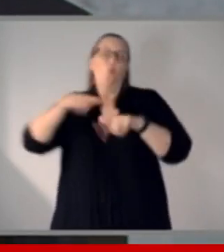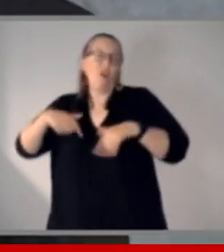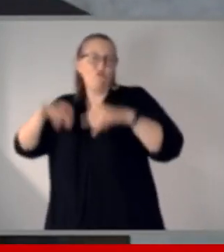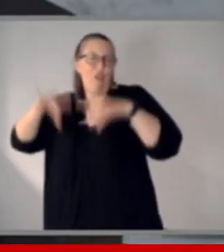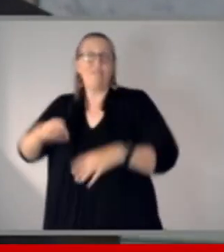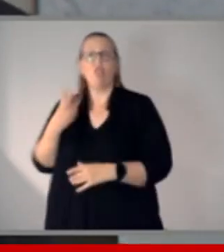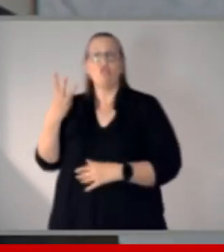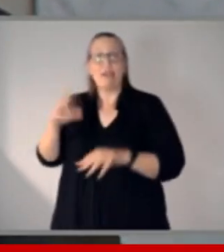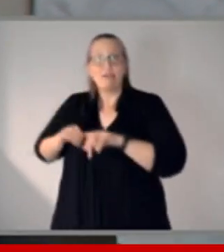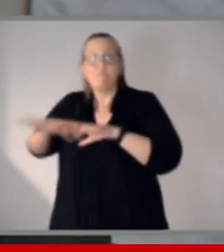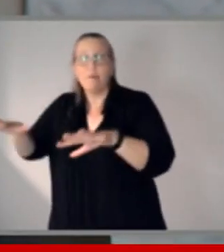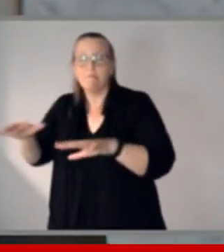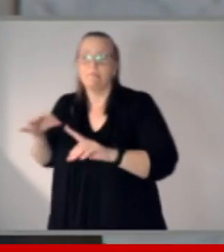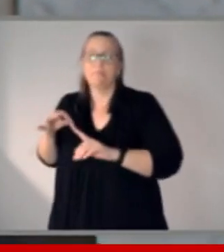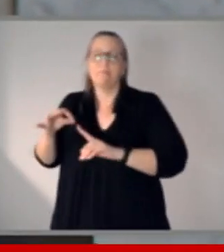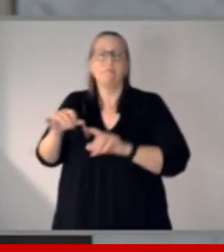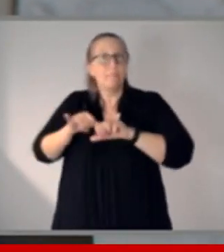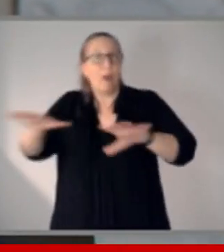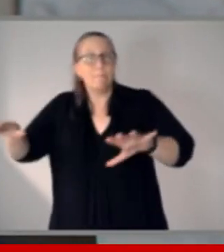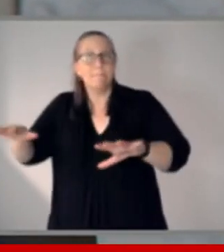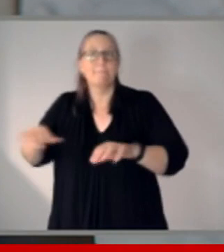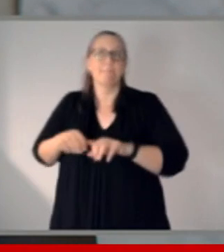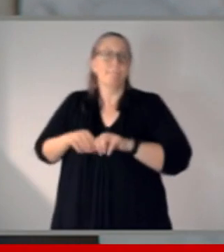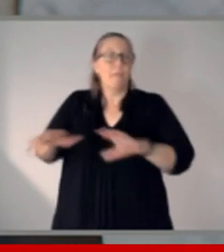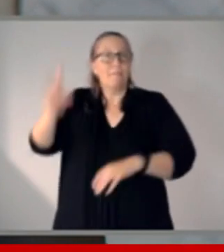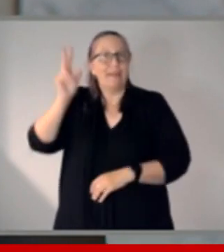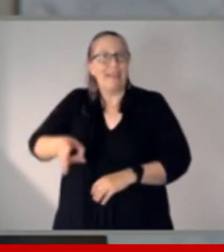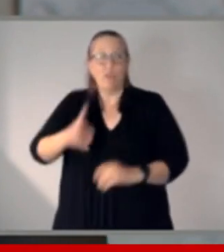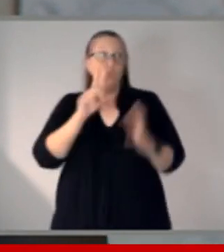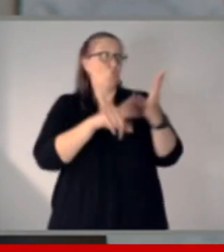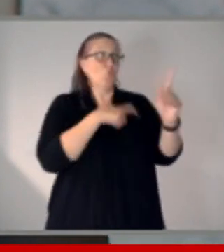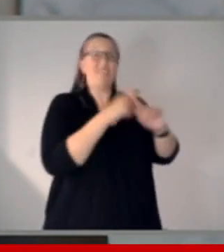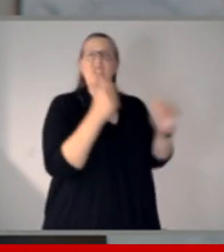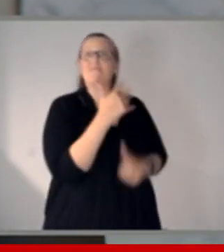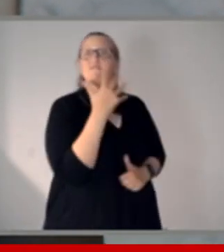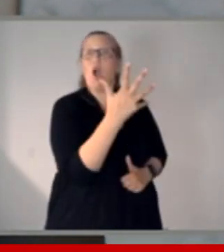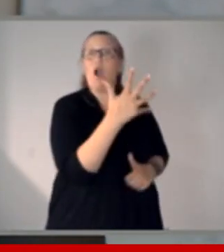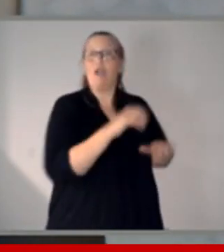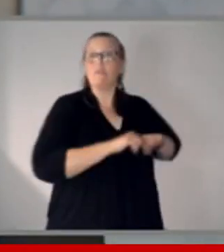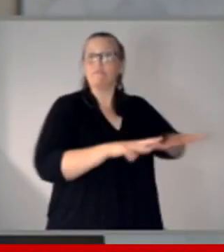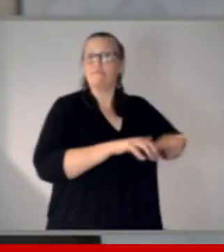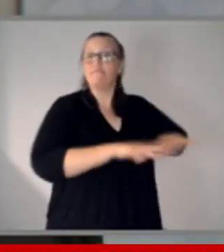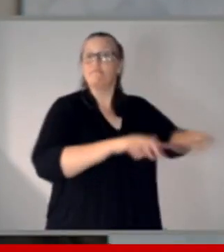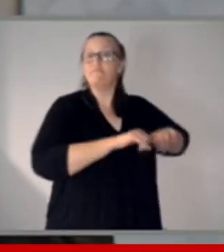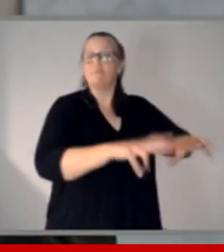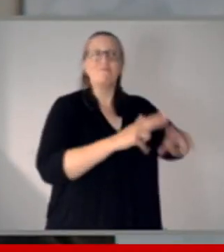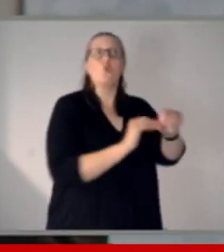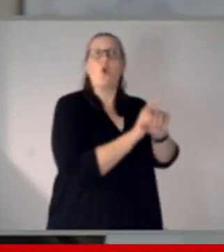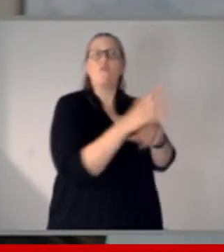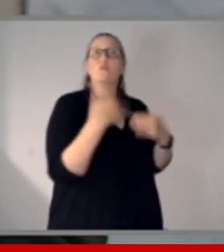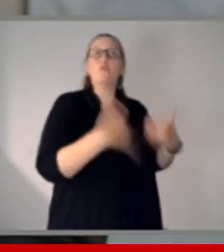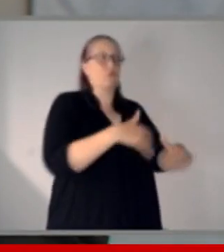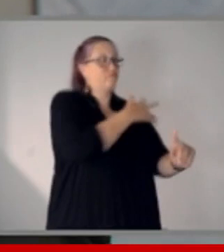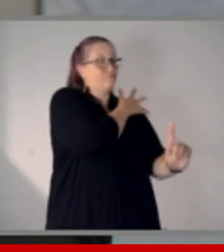world. About a month ago, they started to really increase those numbers of cases. But if you look at the